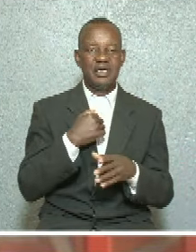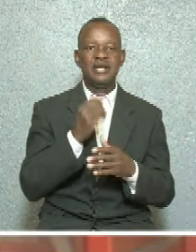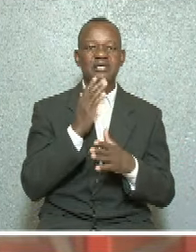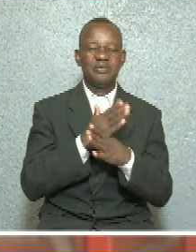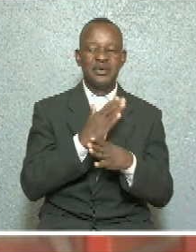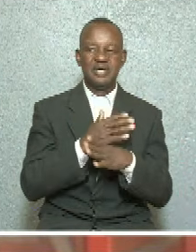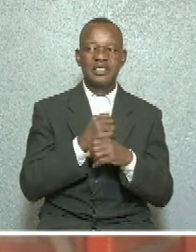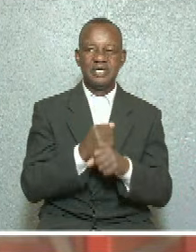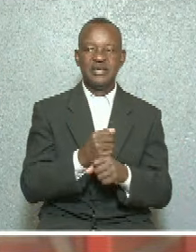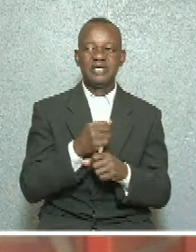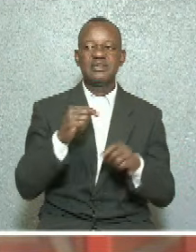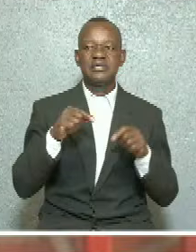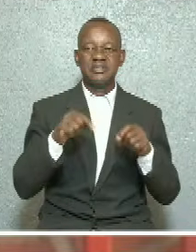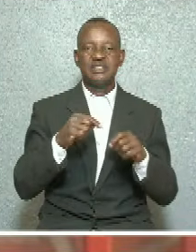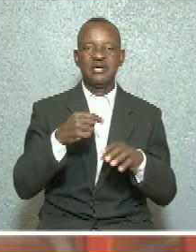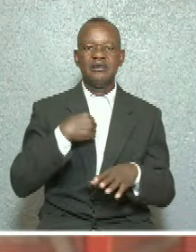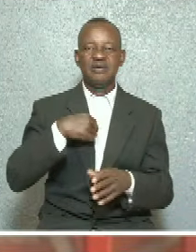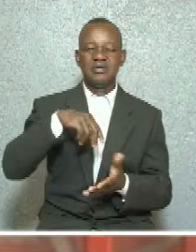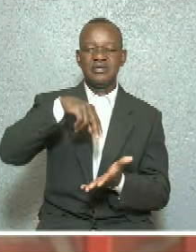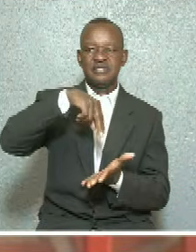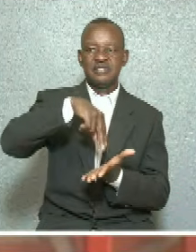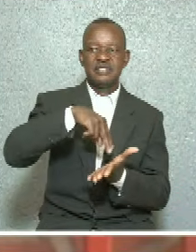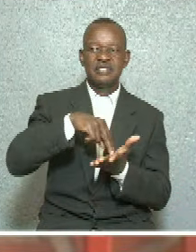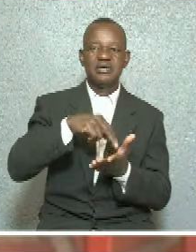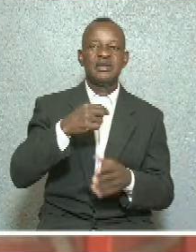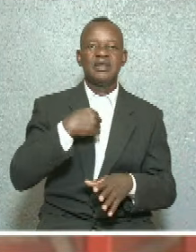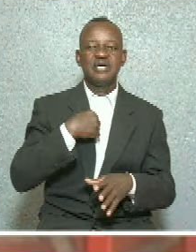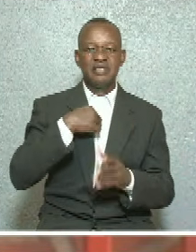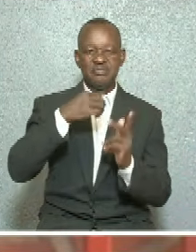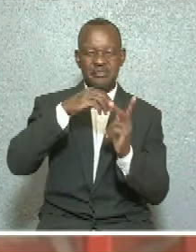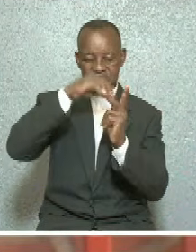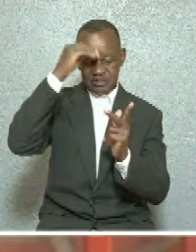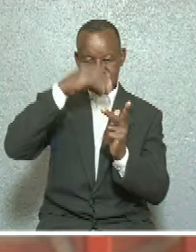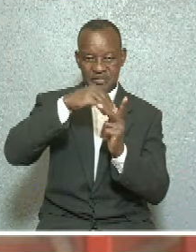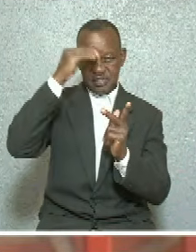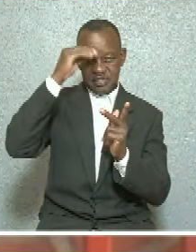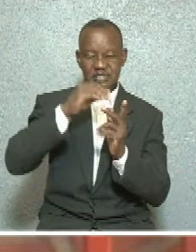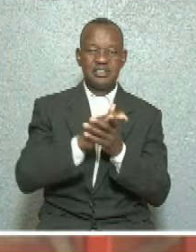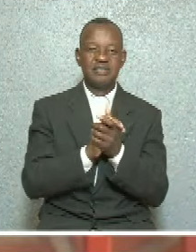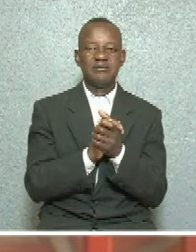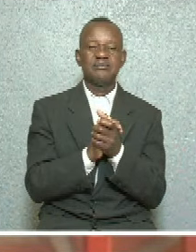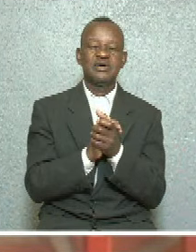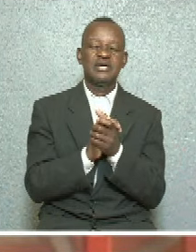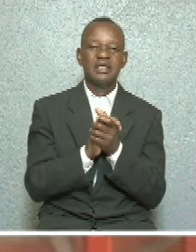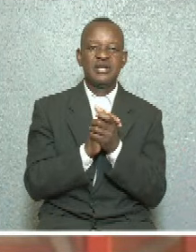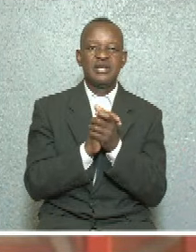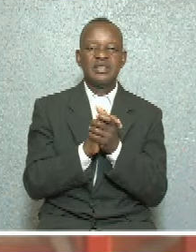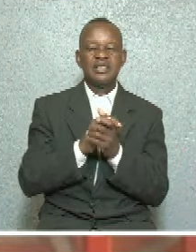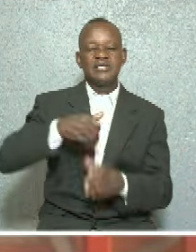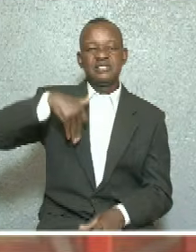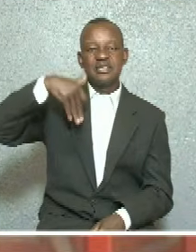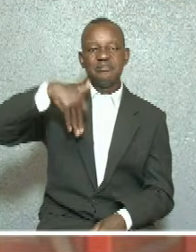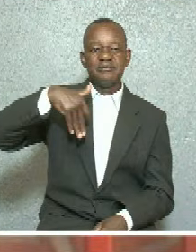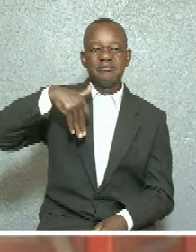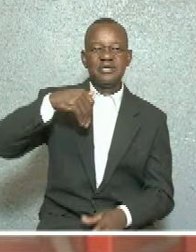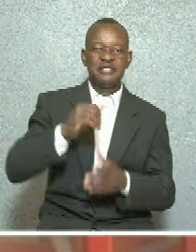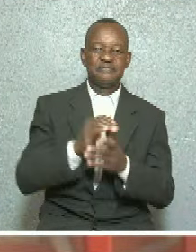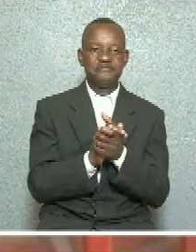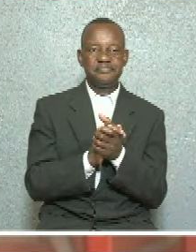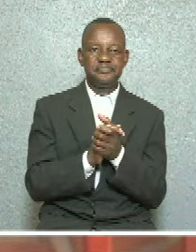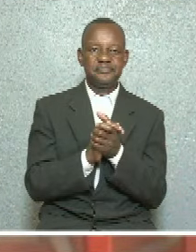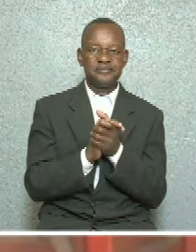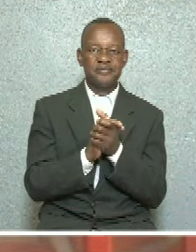a student at the Namibia University of Science Technology, short known for NAST, and I'm pursuing a